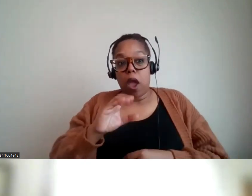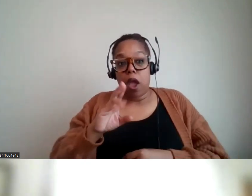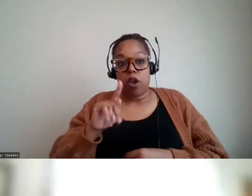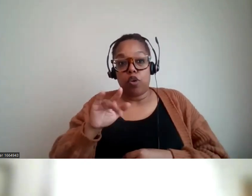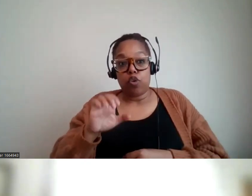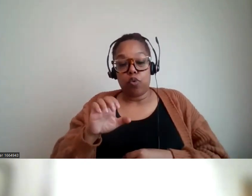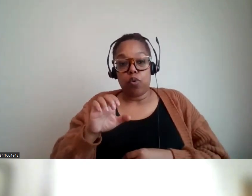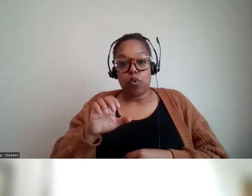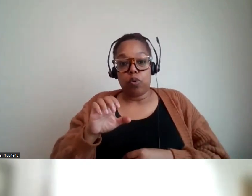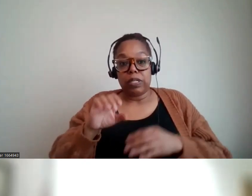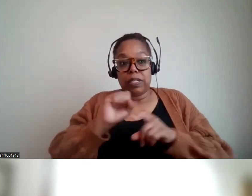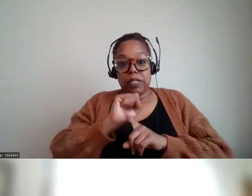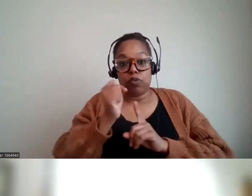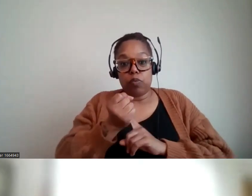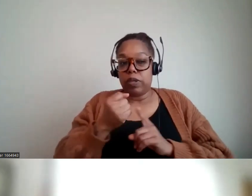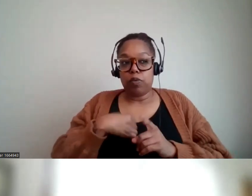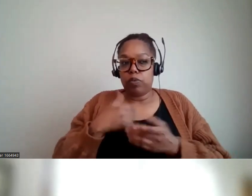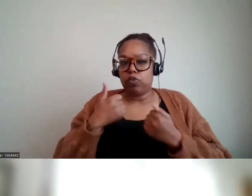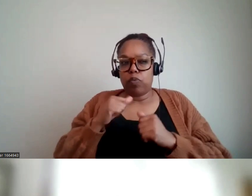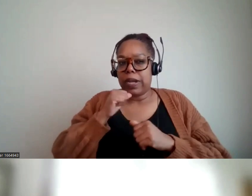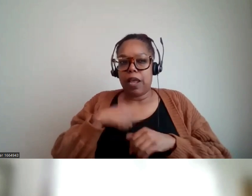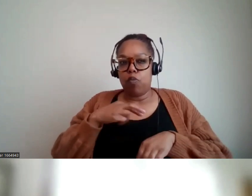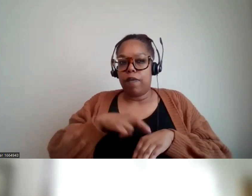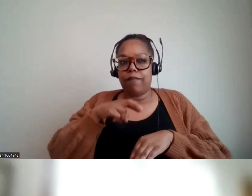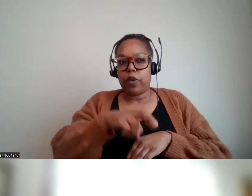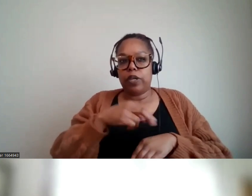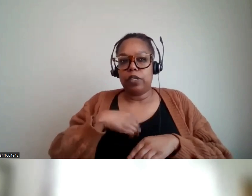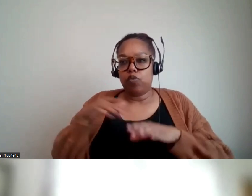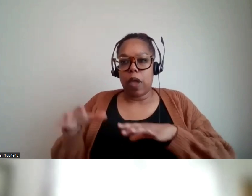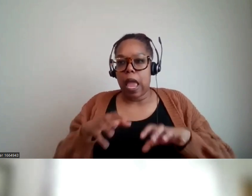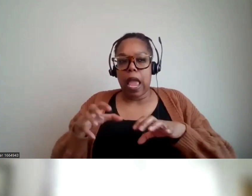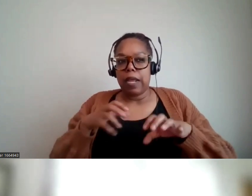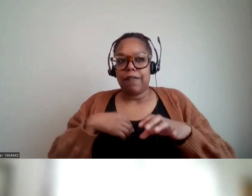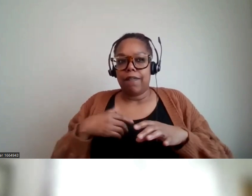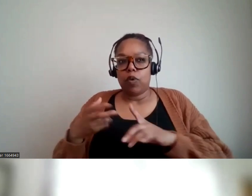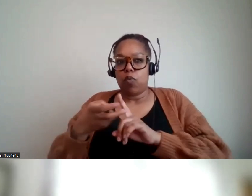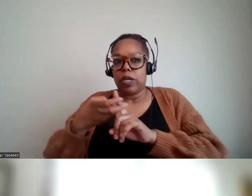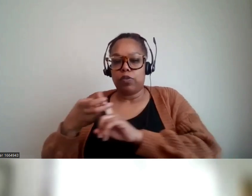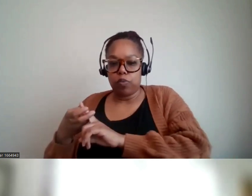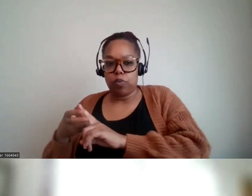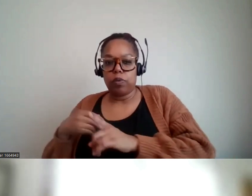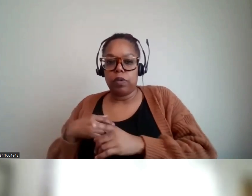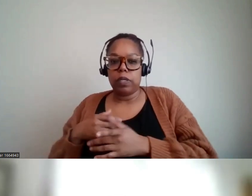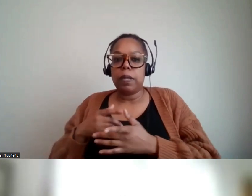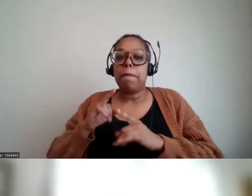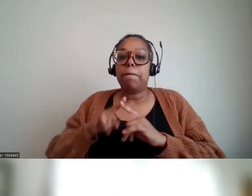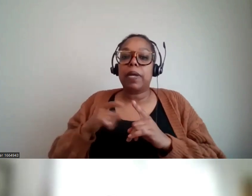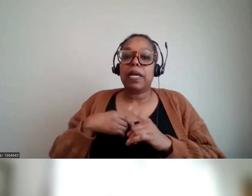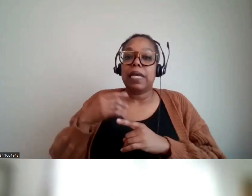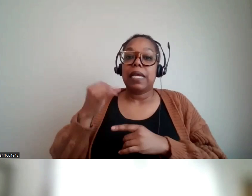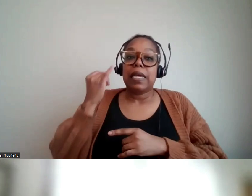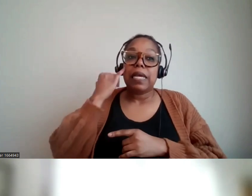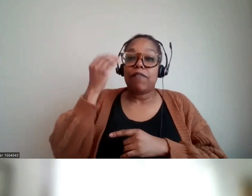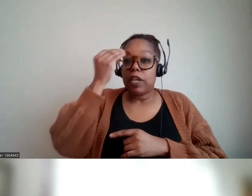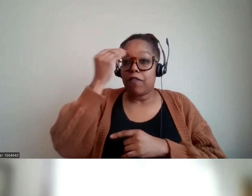the ED or to send active rescue from the call if possible. But if there's the information coming